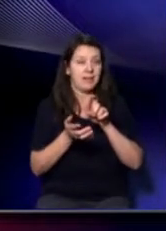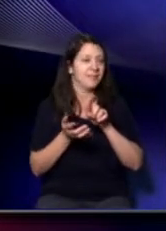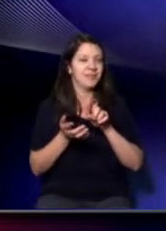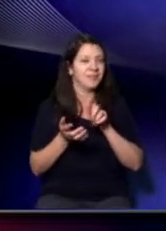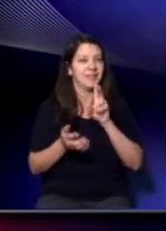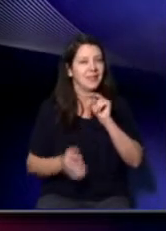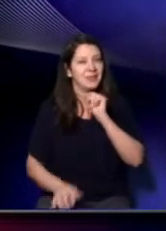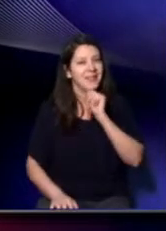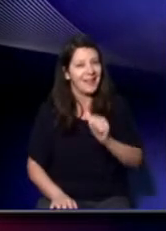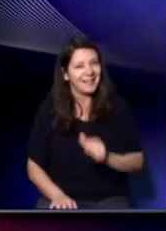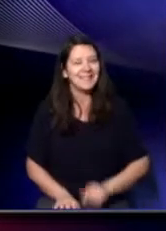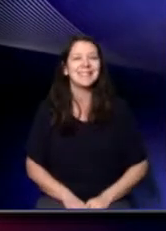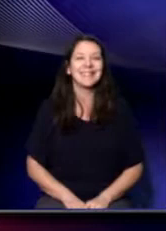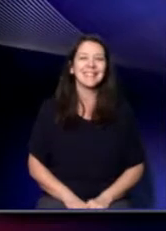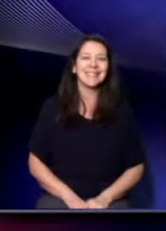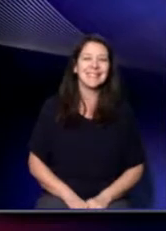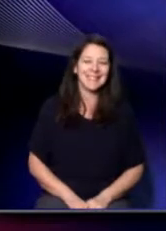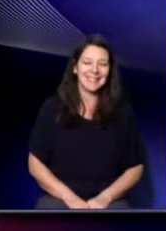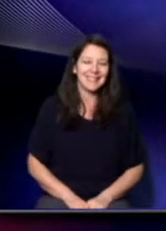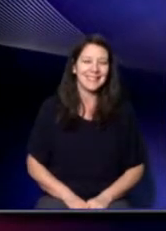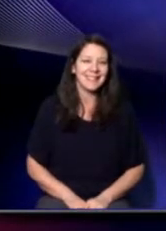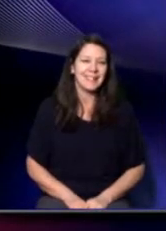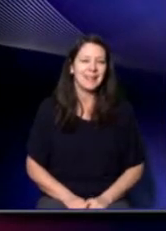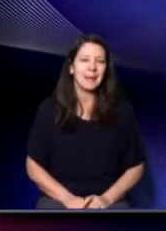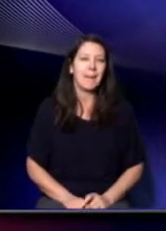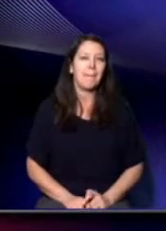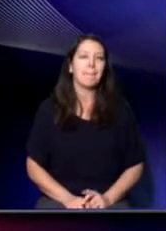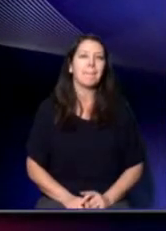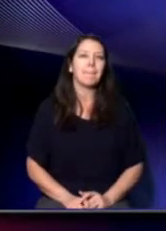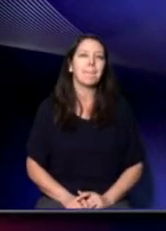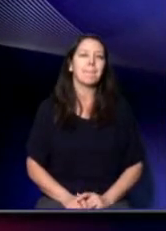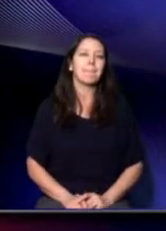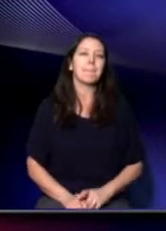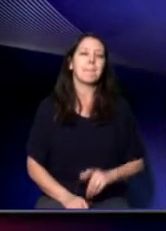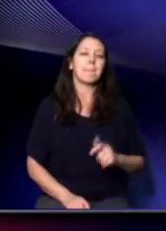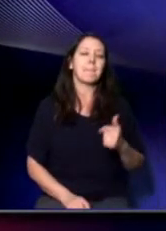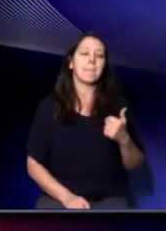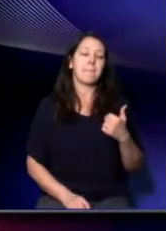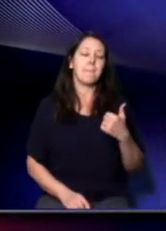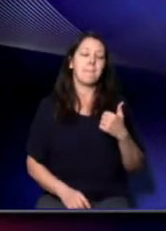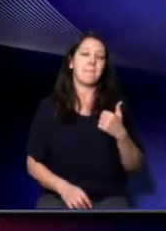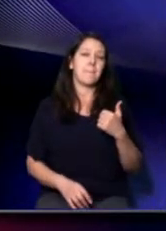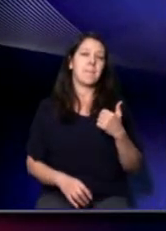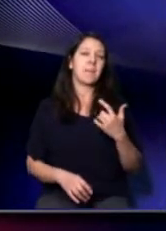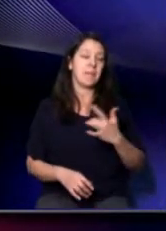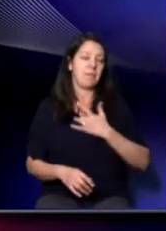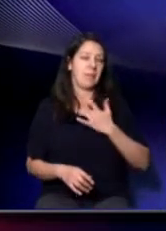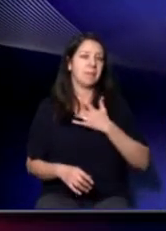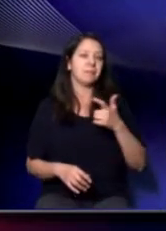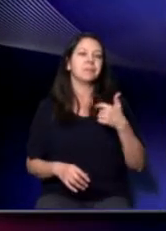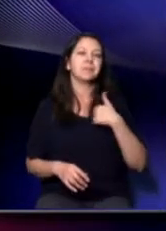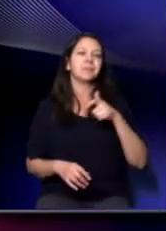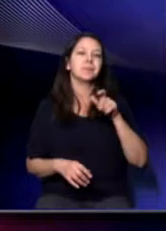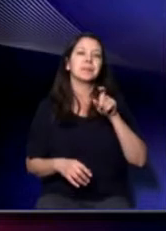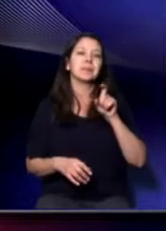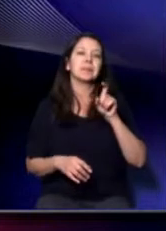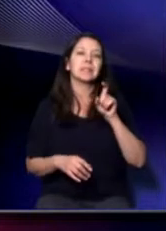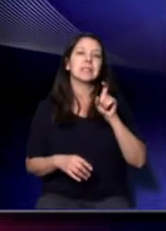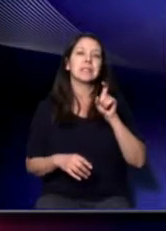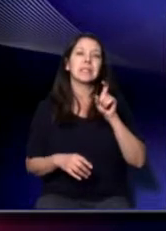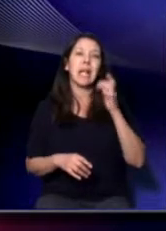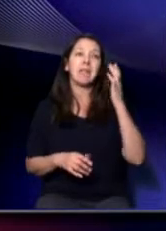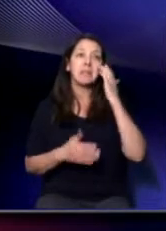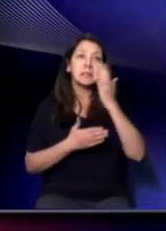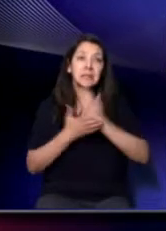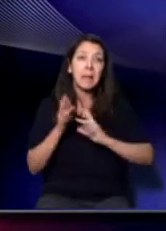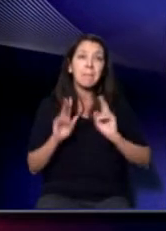characterization. I do think that we need to get some people who are interested in doing it, but at this